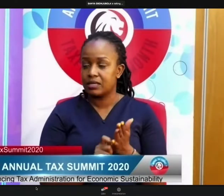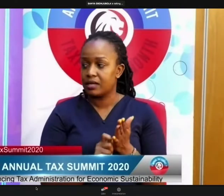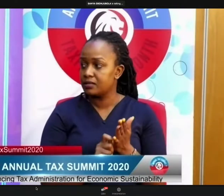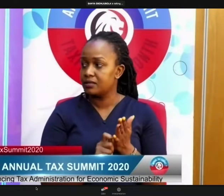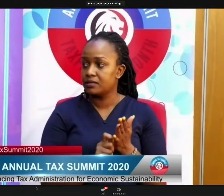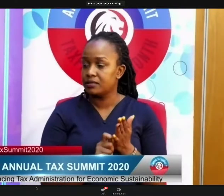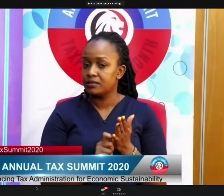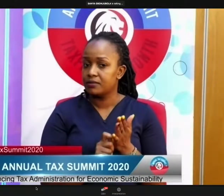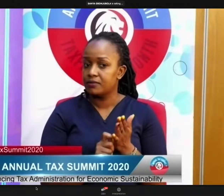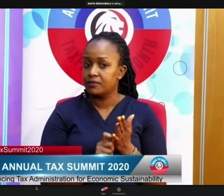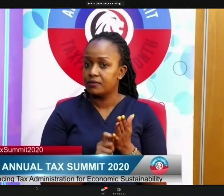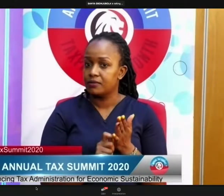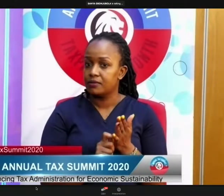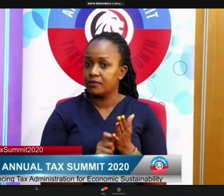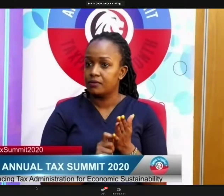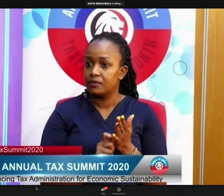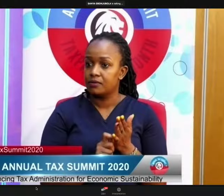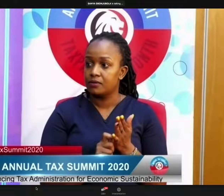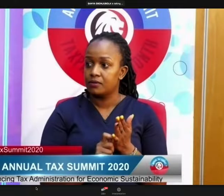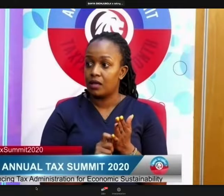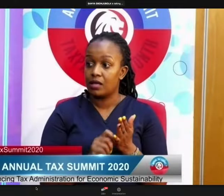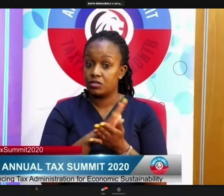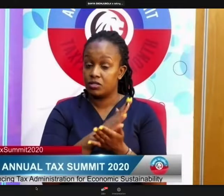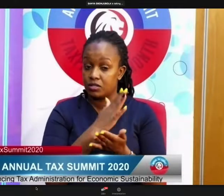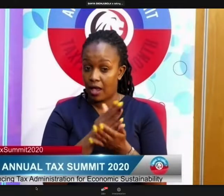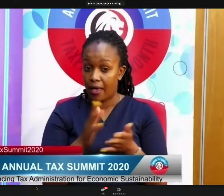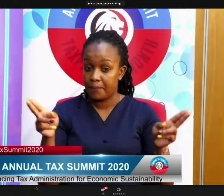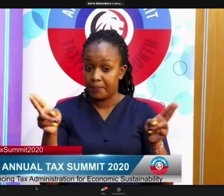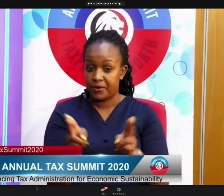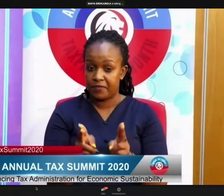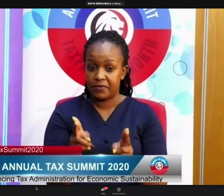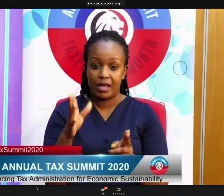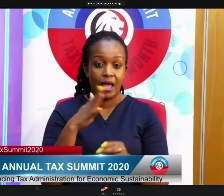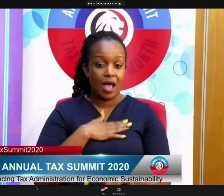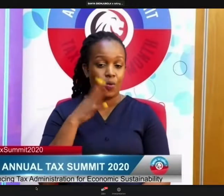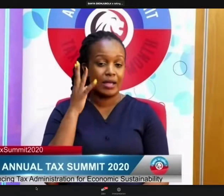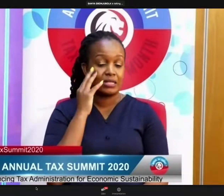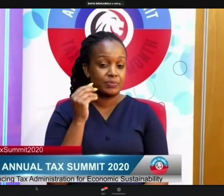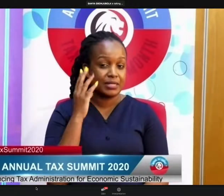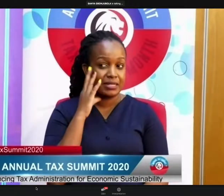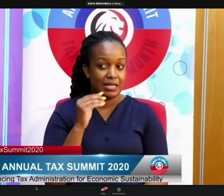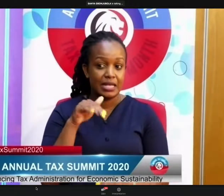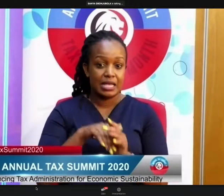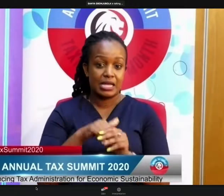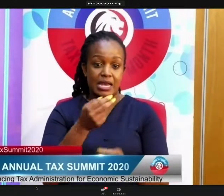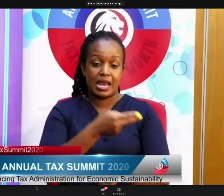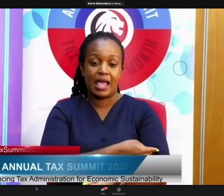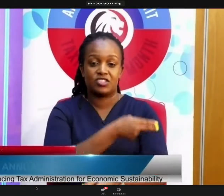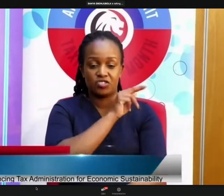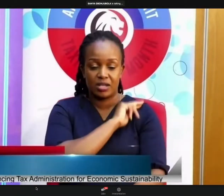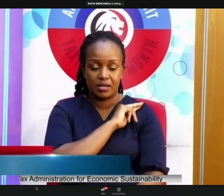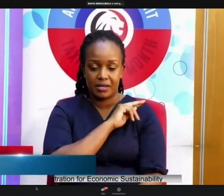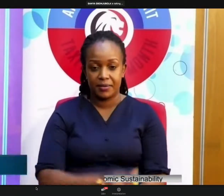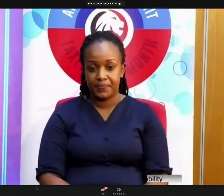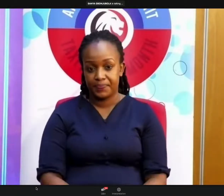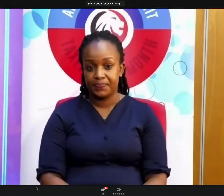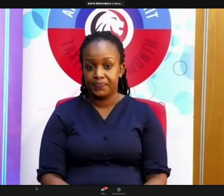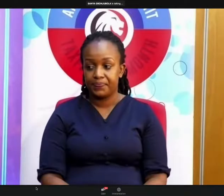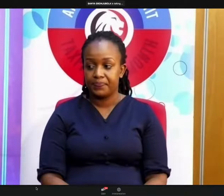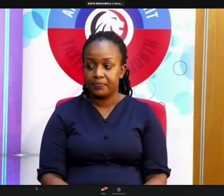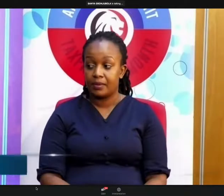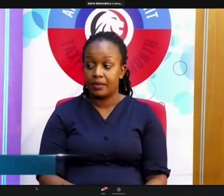I will share very briefly our experience in Nigeria. And I will start by saying